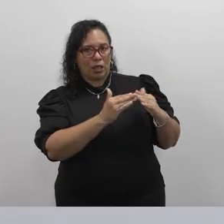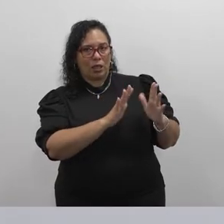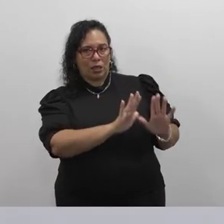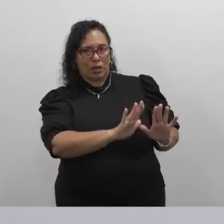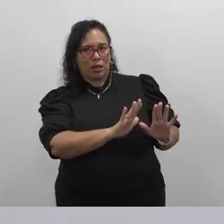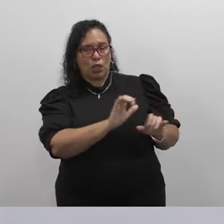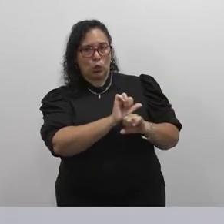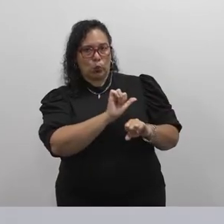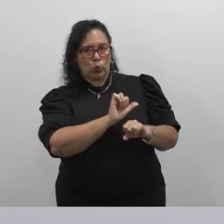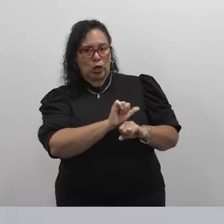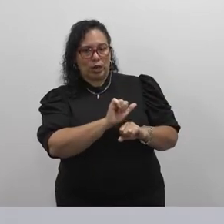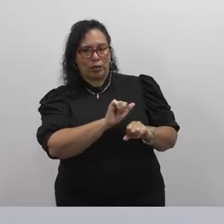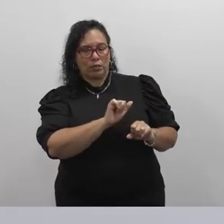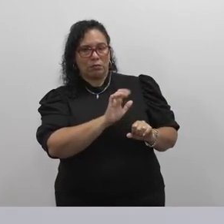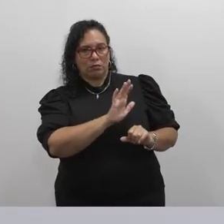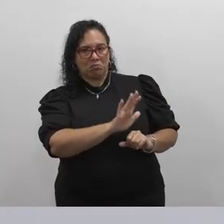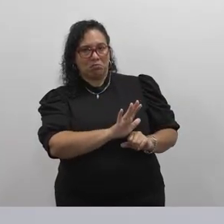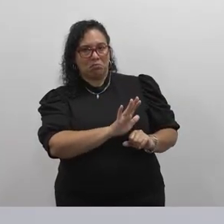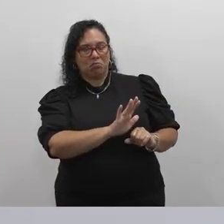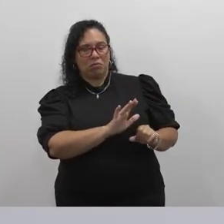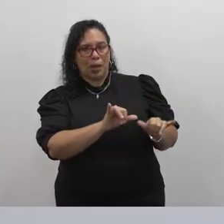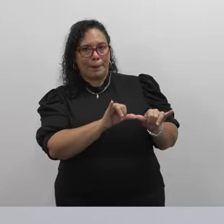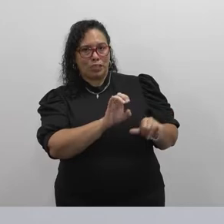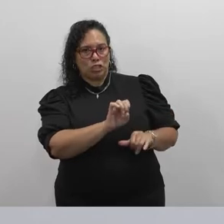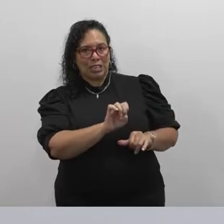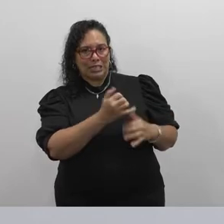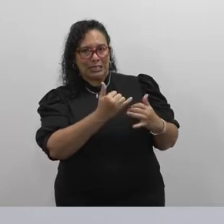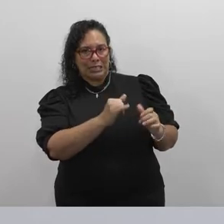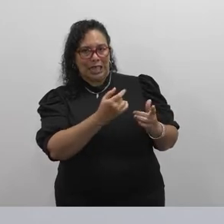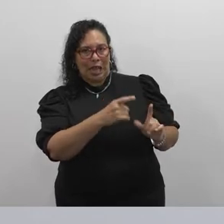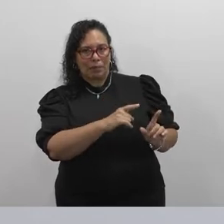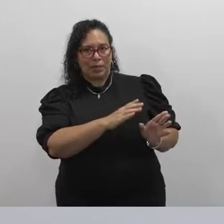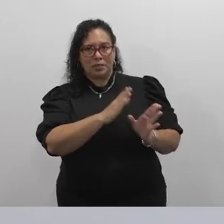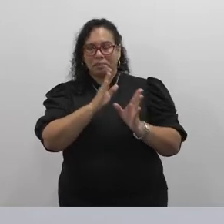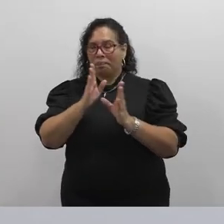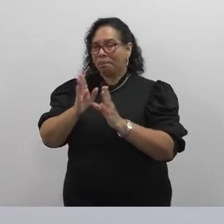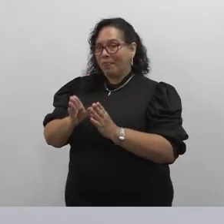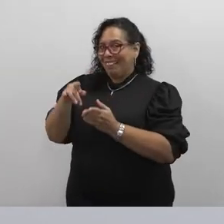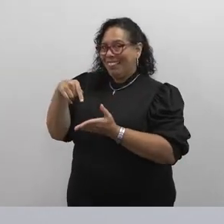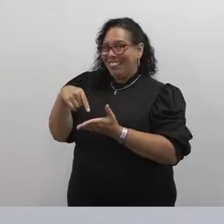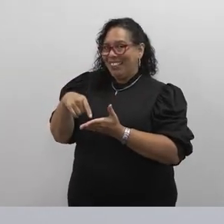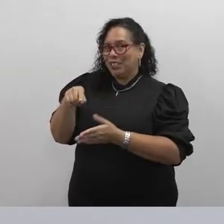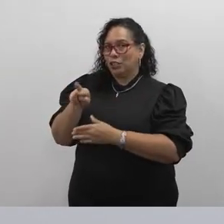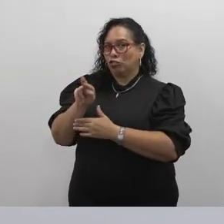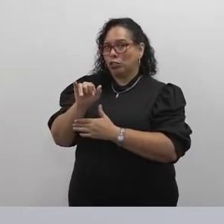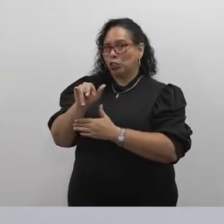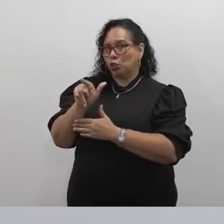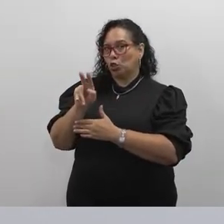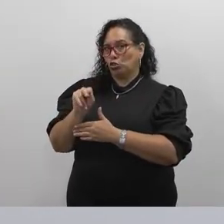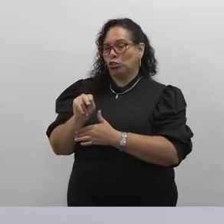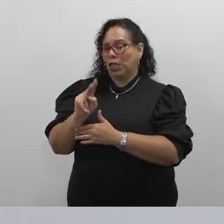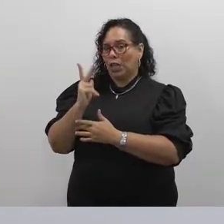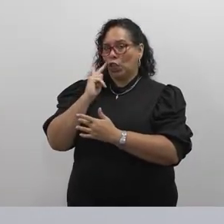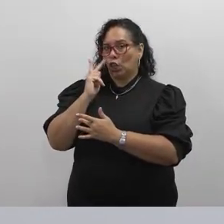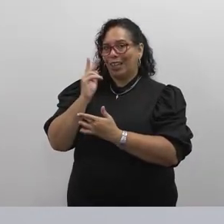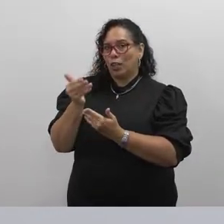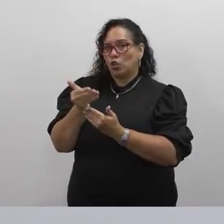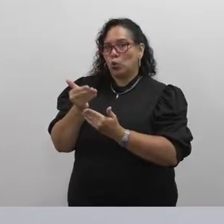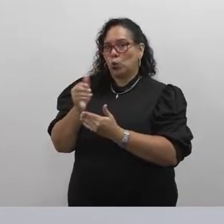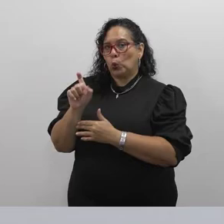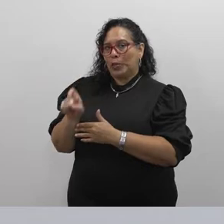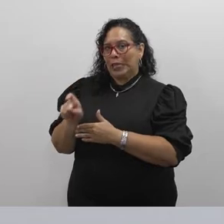completing the work that we had committed to the community with Measure E. That is still happening. This resolution is really to look at all of the new